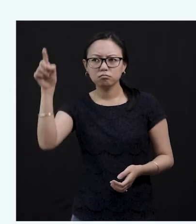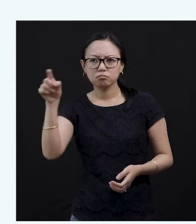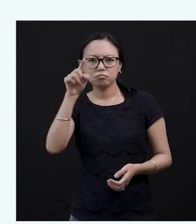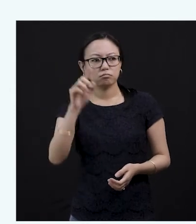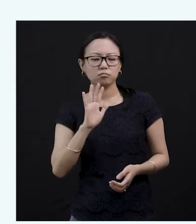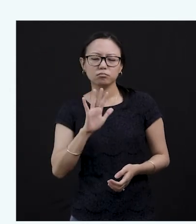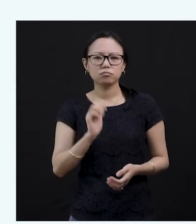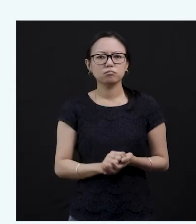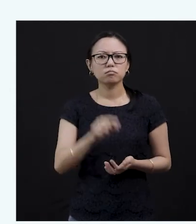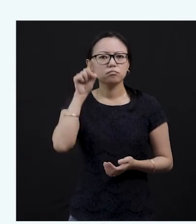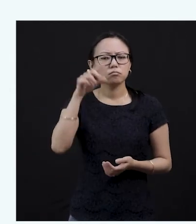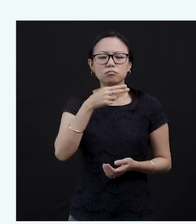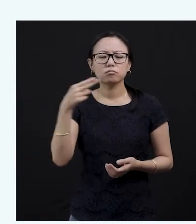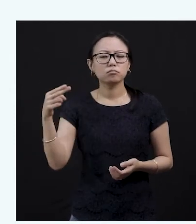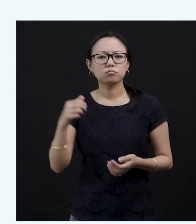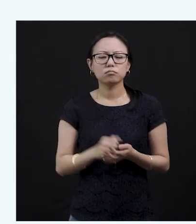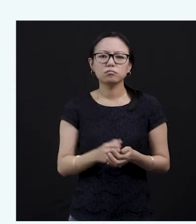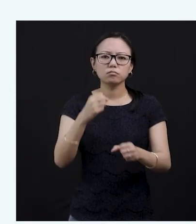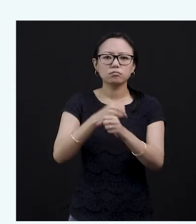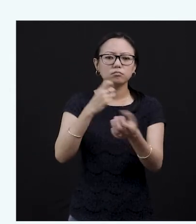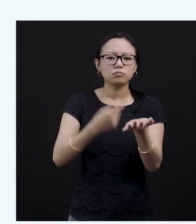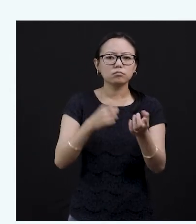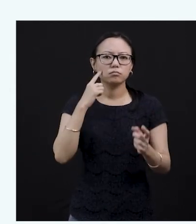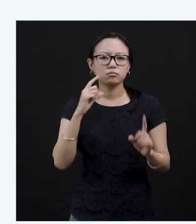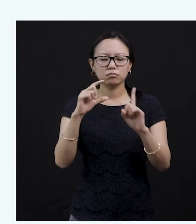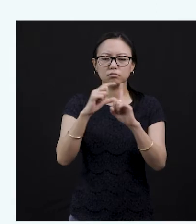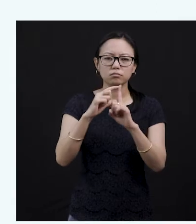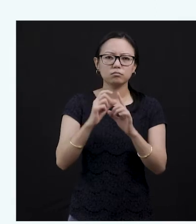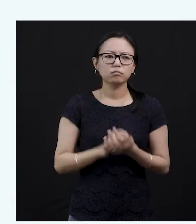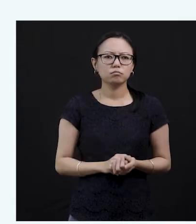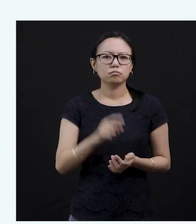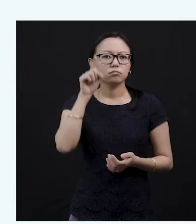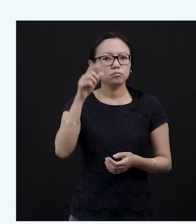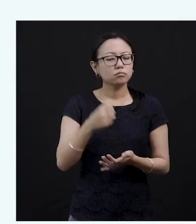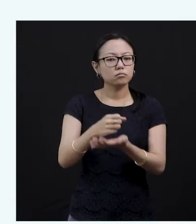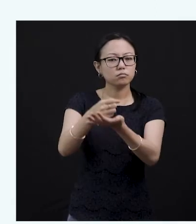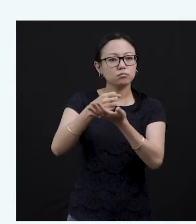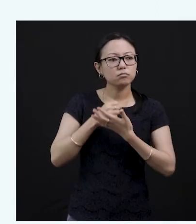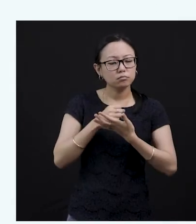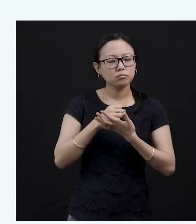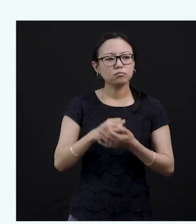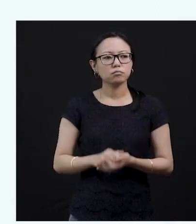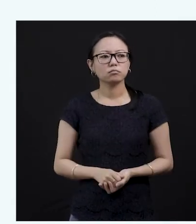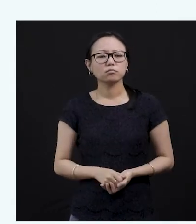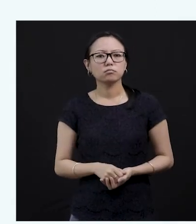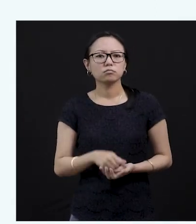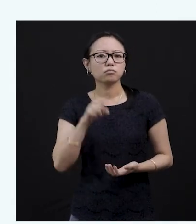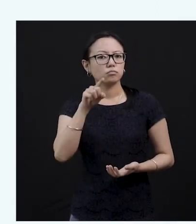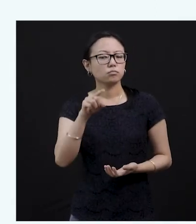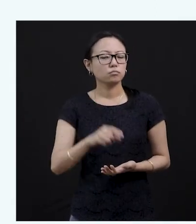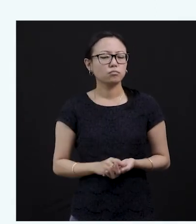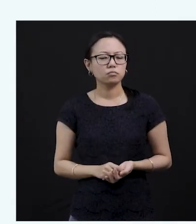grid, okay? With the help of this grid, with the help of latitudes and longitudes, you will